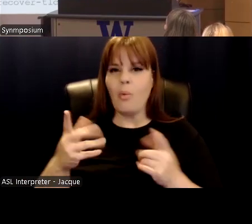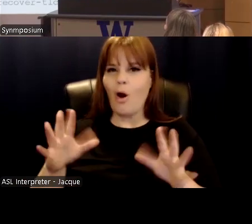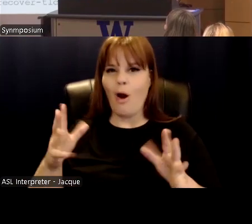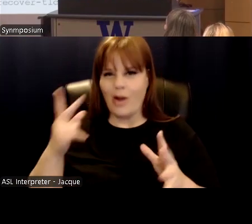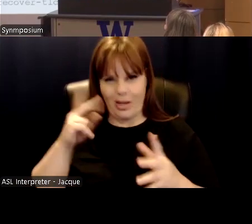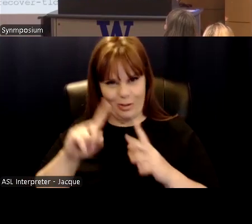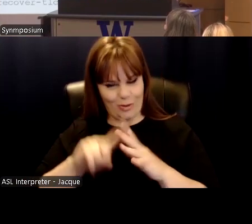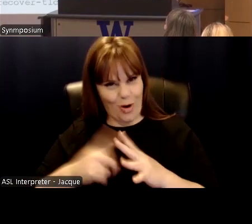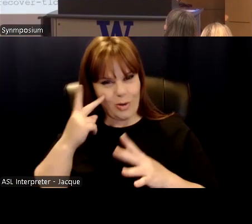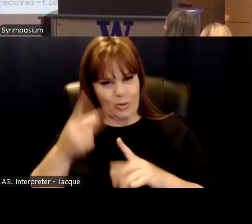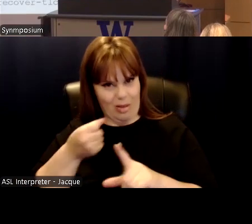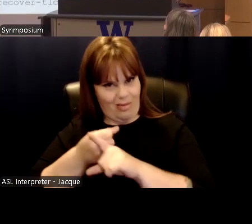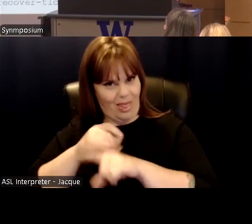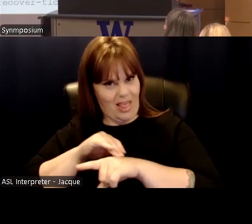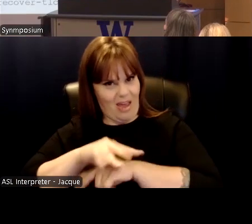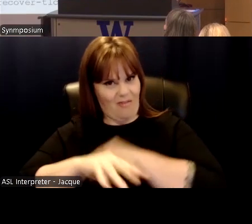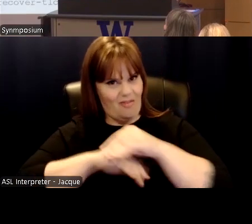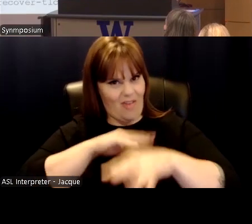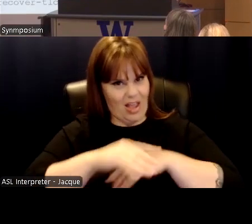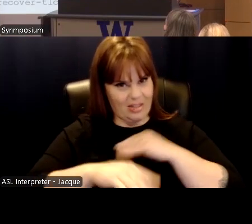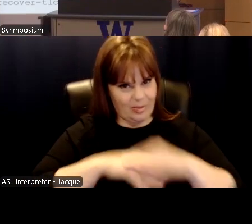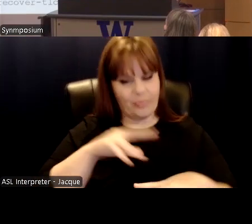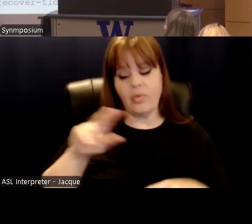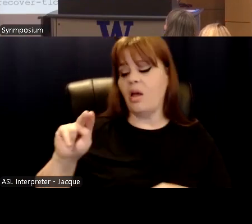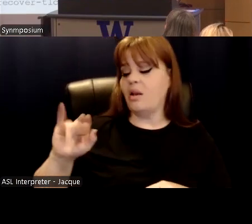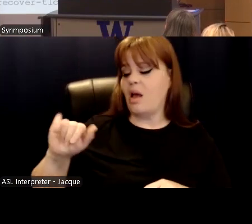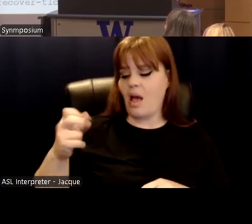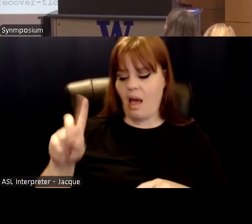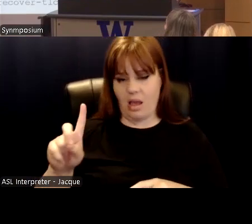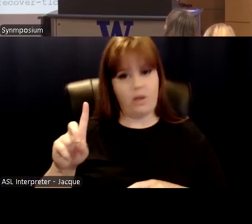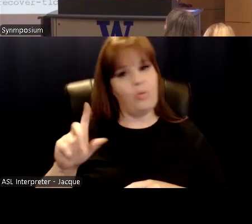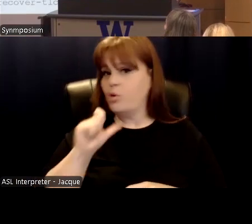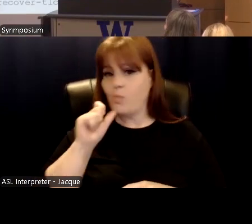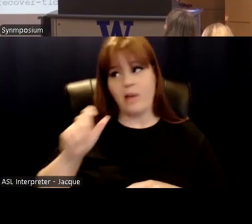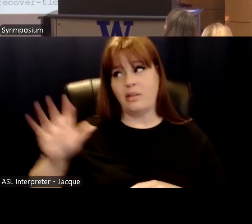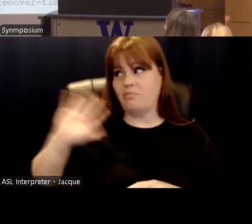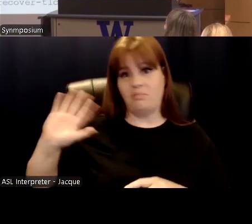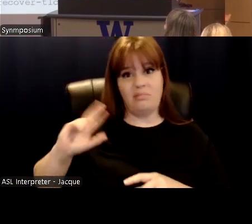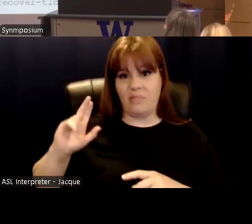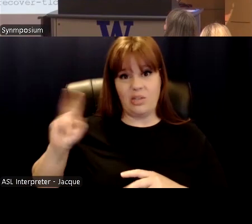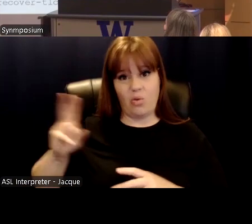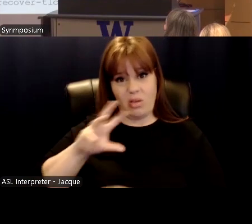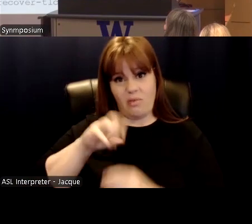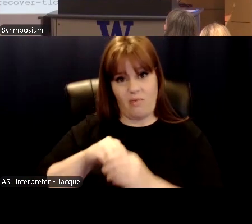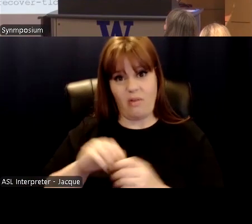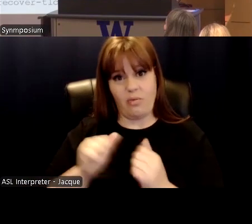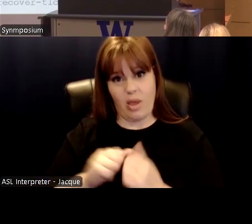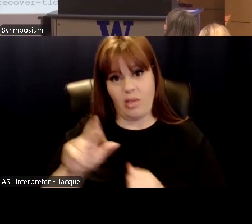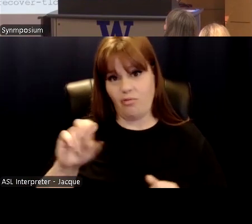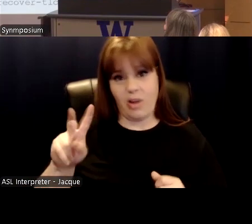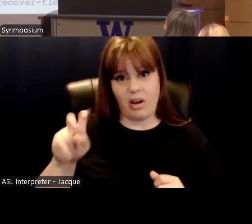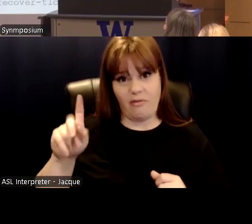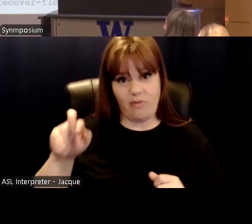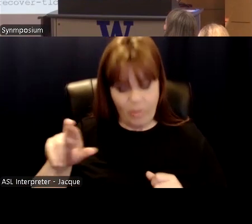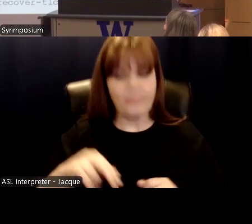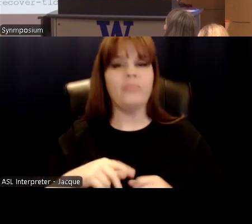effects of this. So NIAID, which was not historically involved in Recover, has moved into this